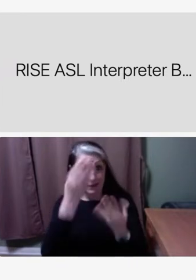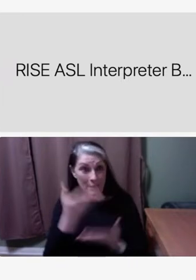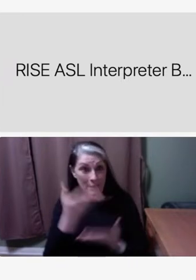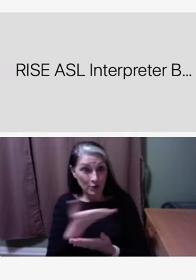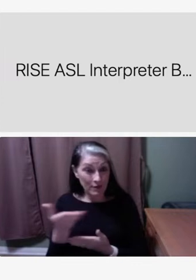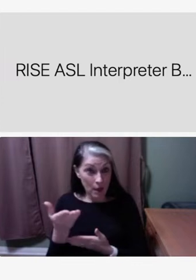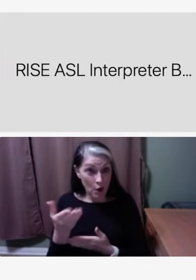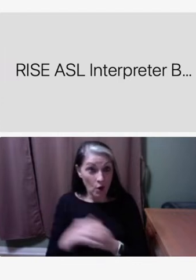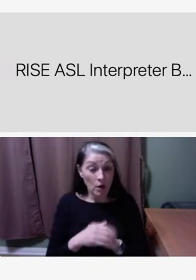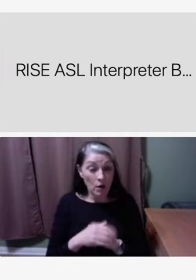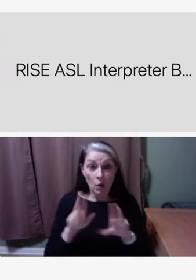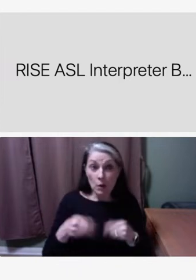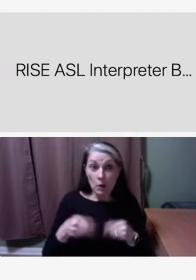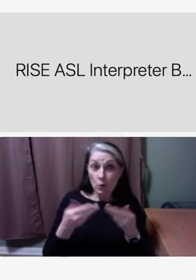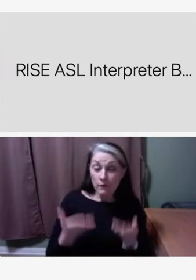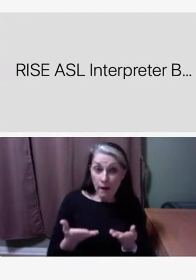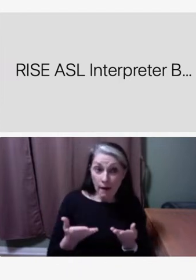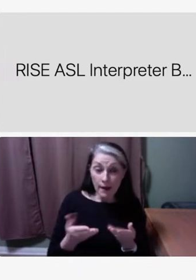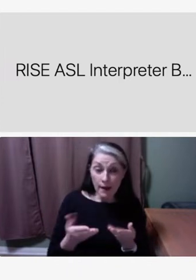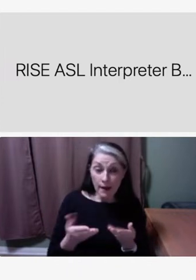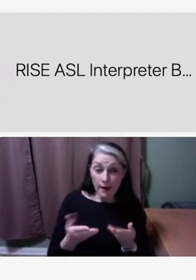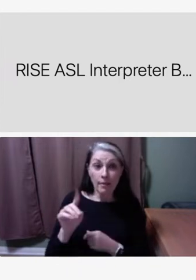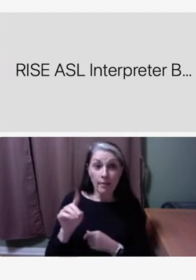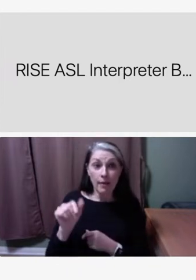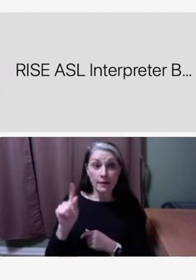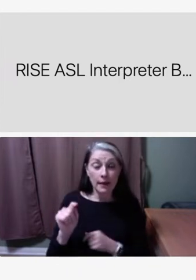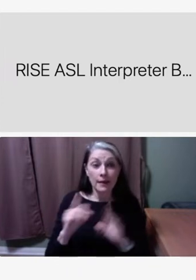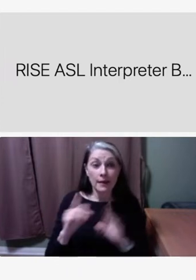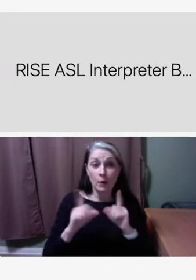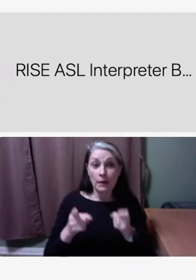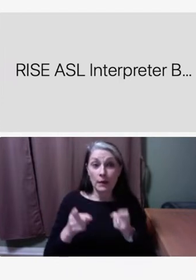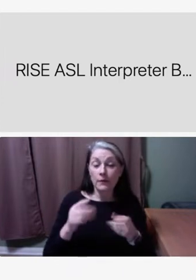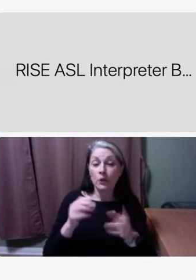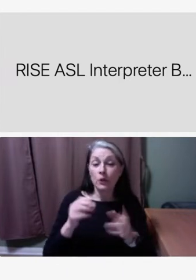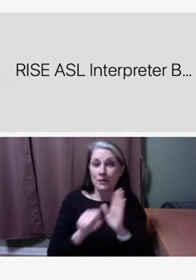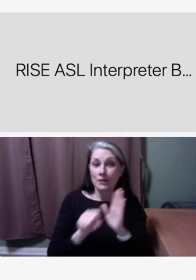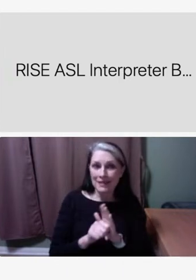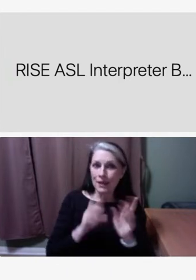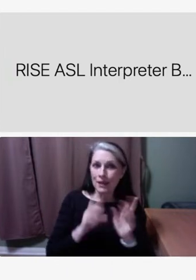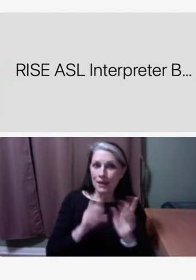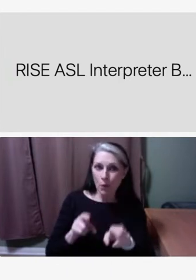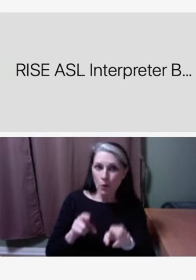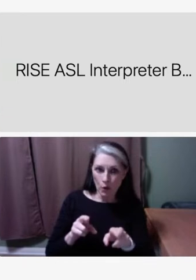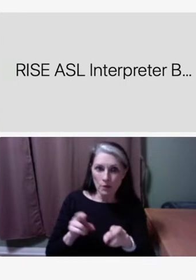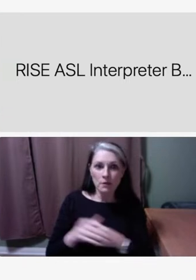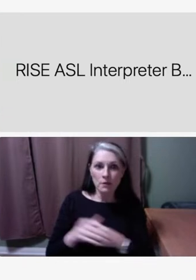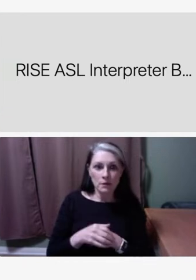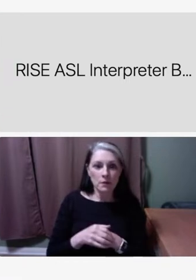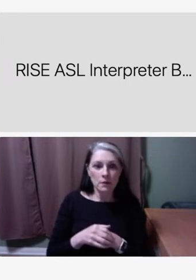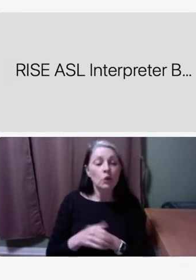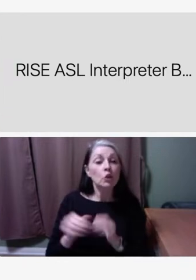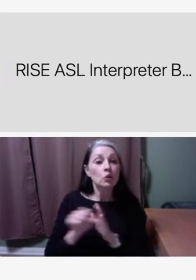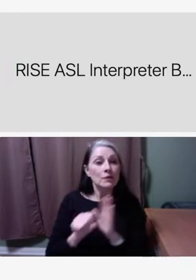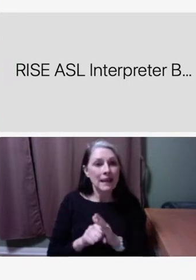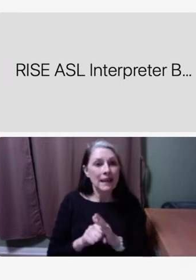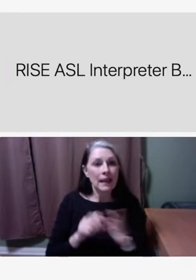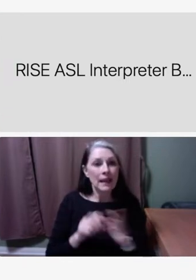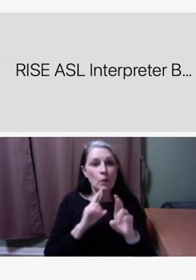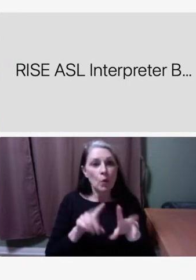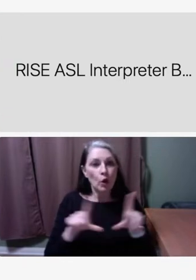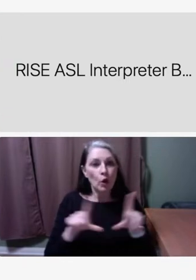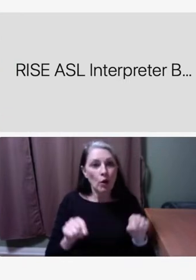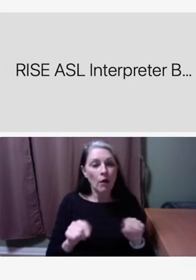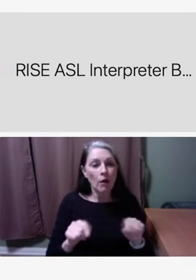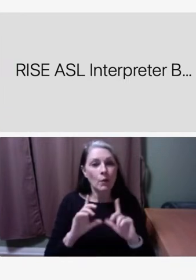data to the state as far as the state reports to CalPAD, we do the report cards to the families. Master